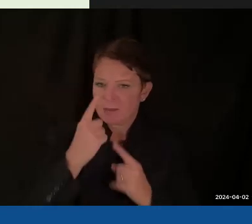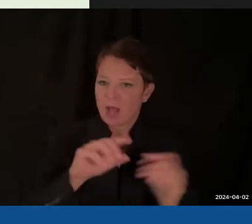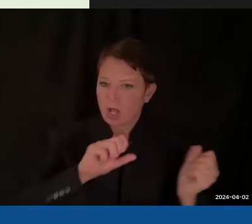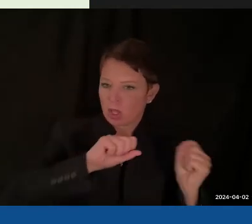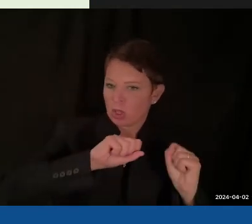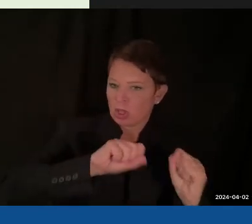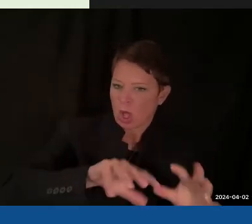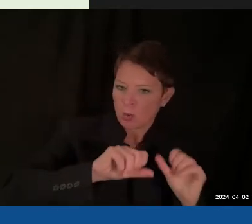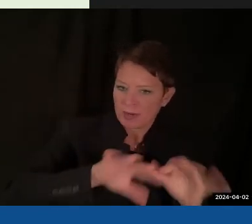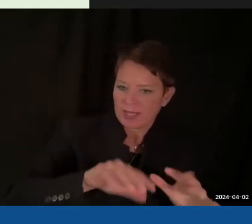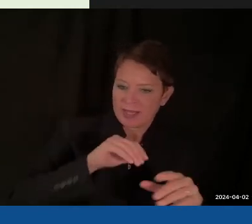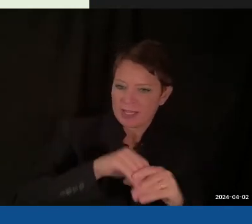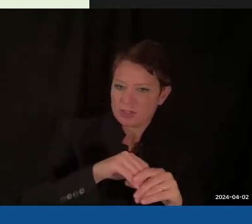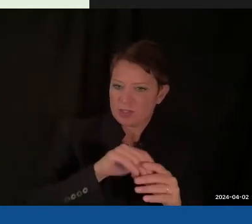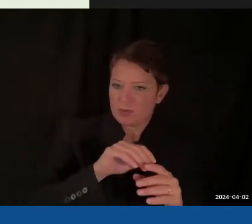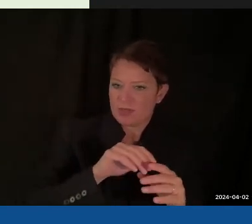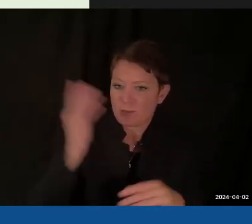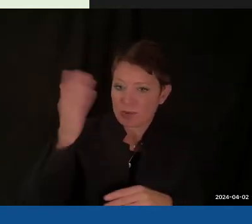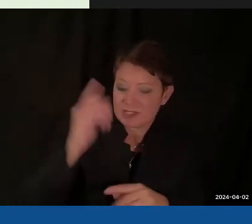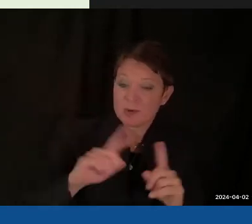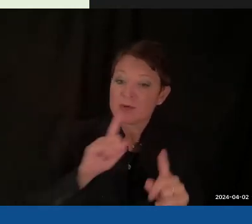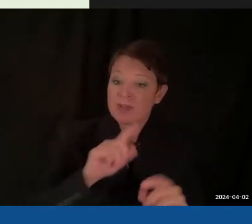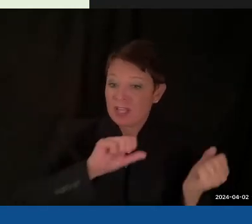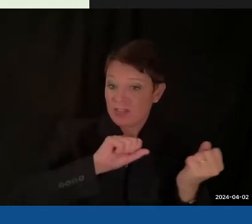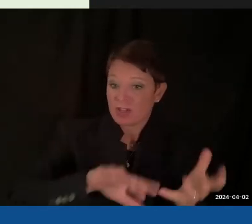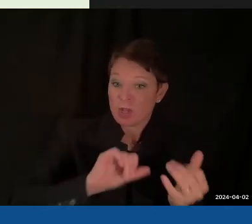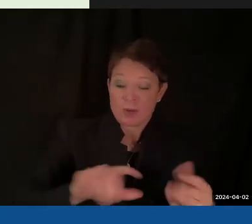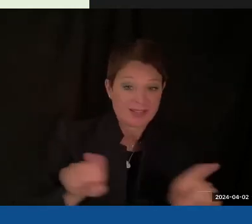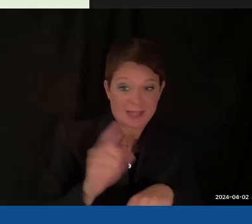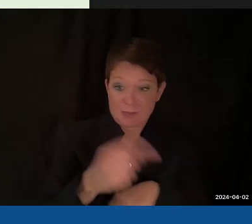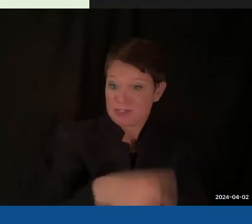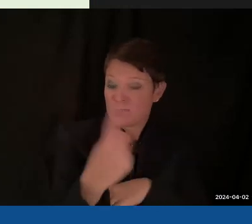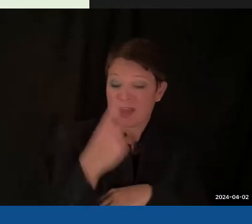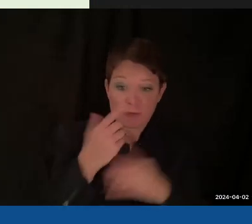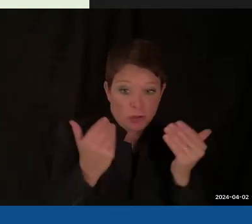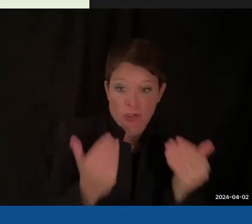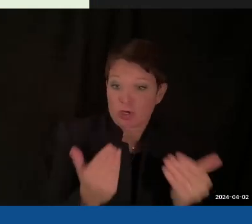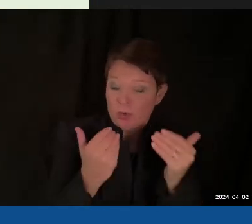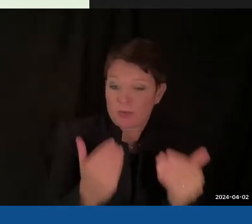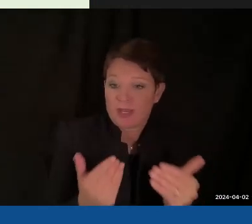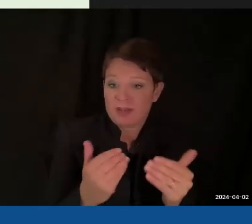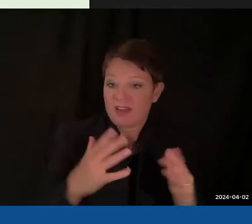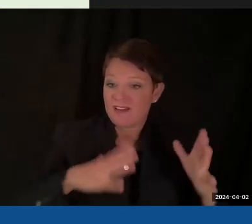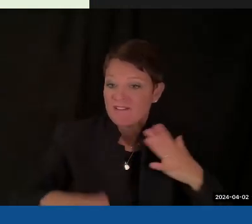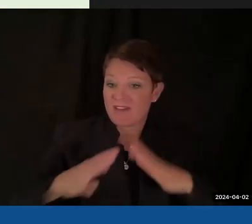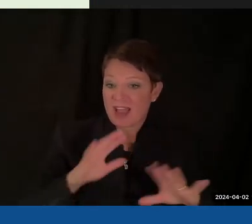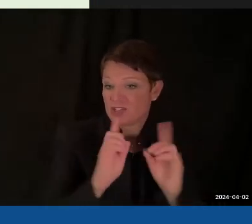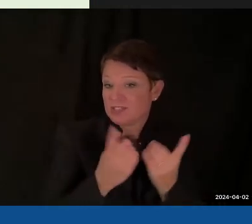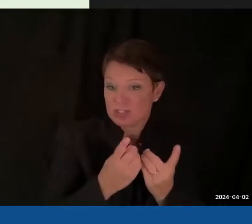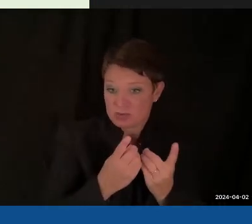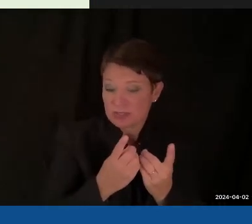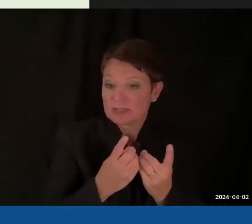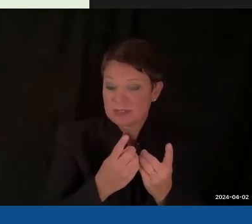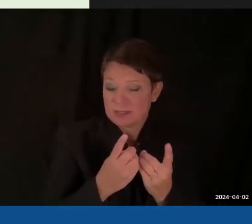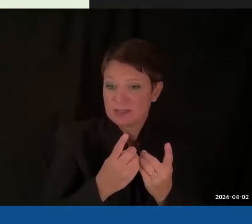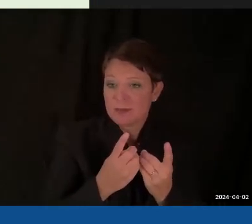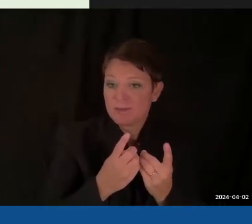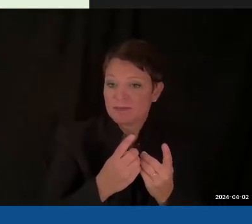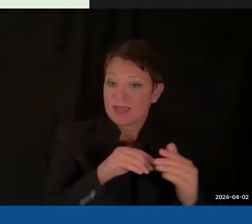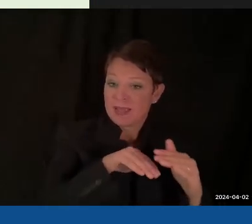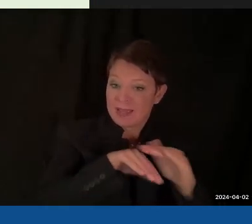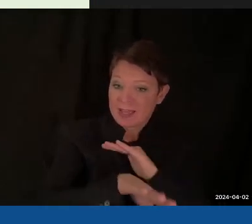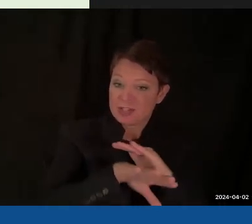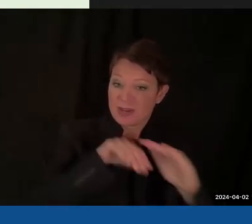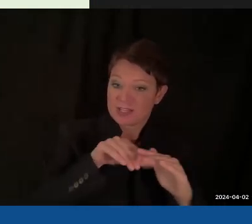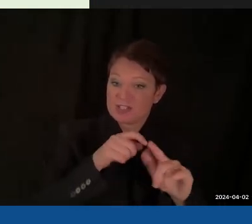presentation. Actually, the loading is as it exists today for the current fashion district, where enter and